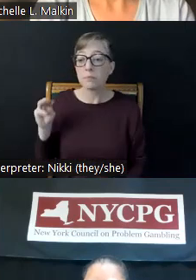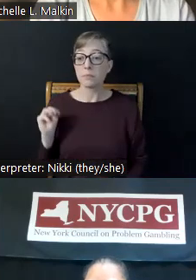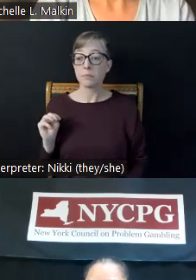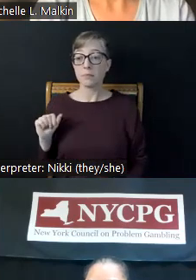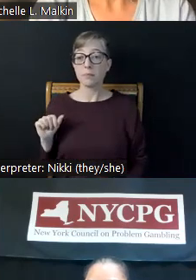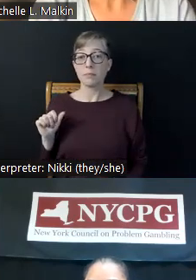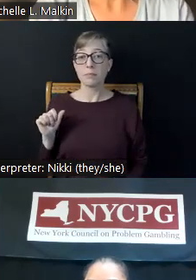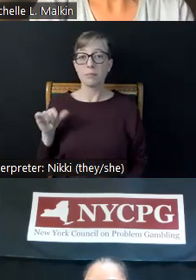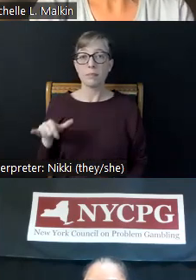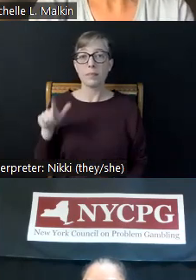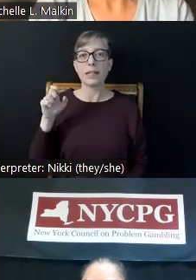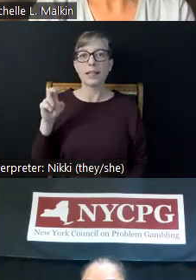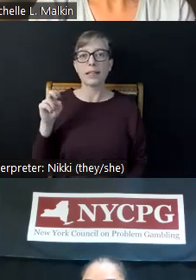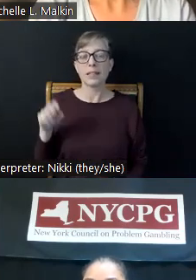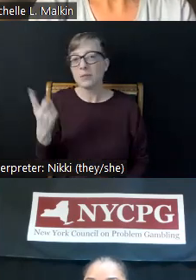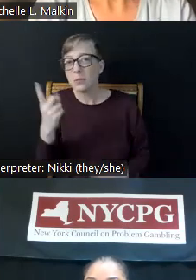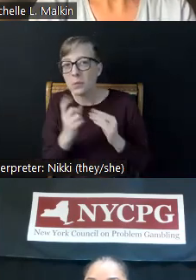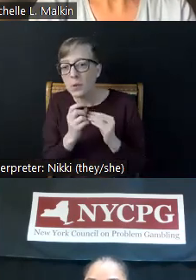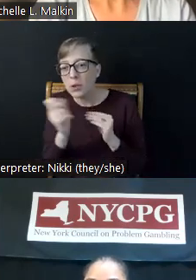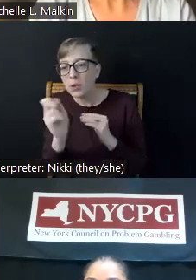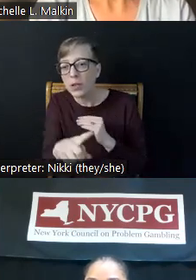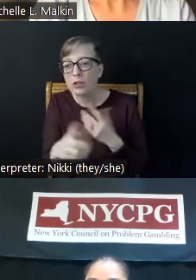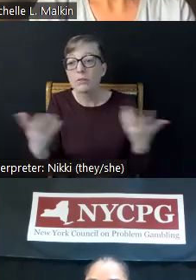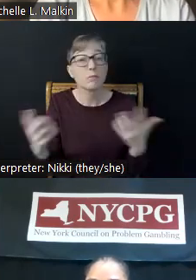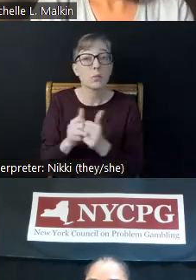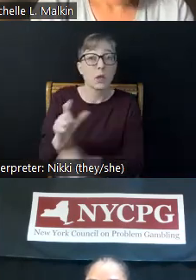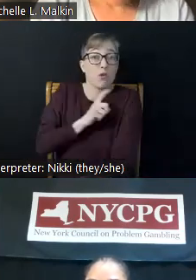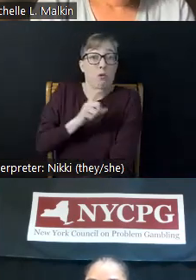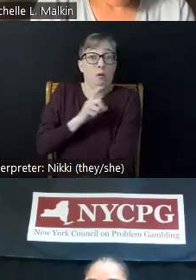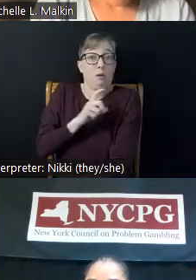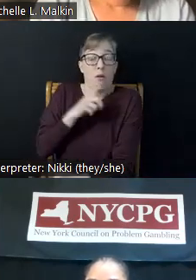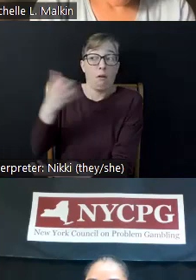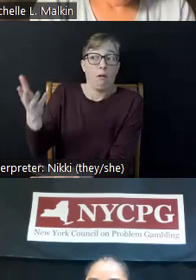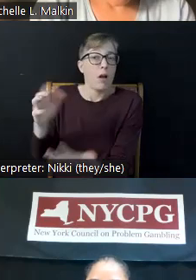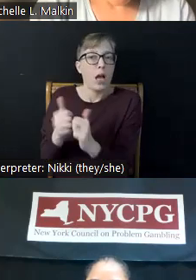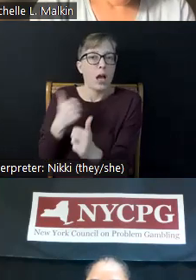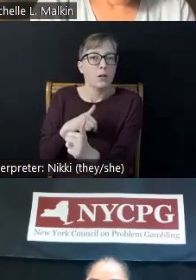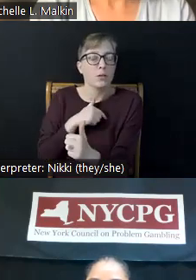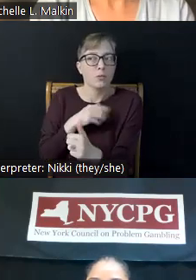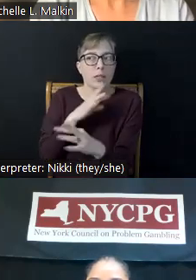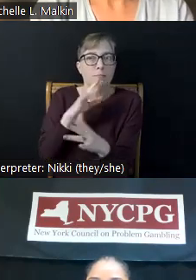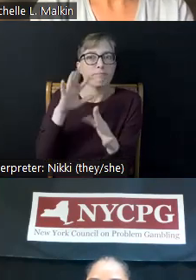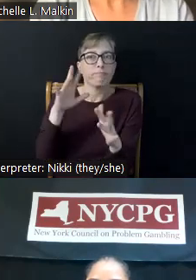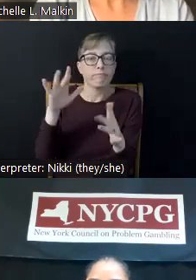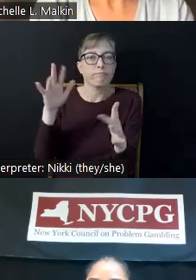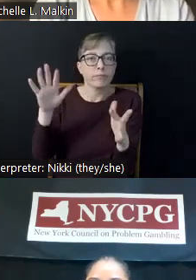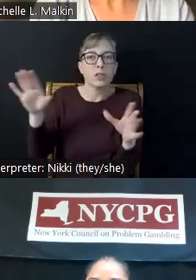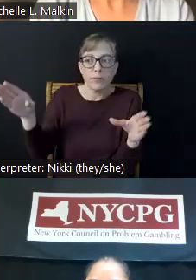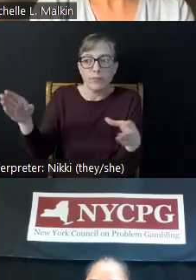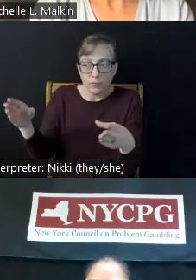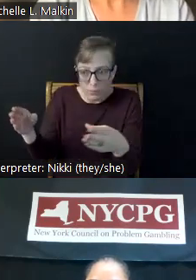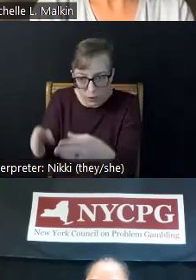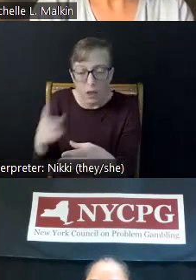ask. How do we drill down with law enforcement authorities to get at an underlying